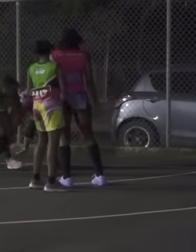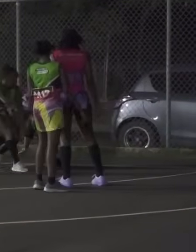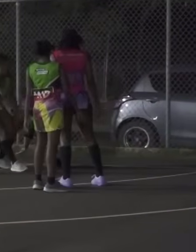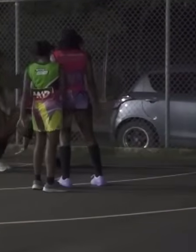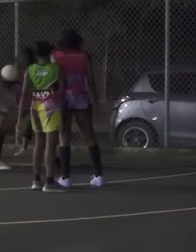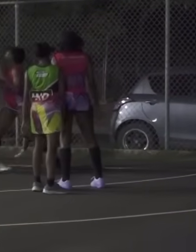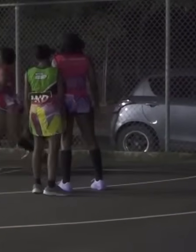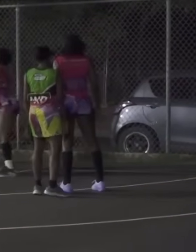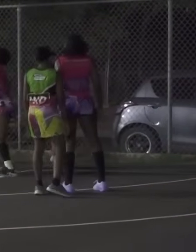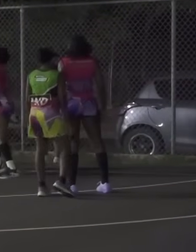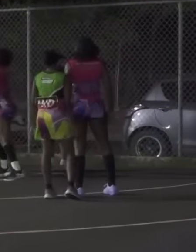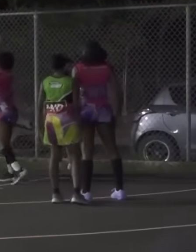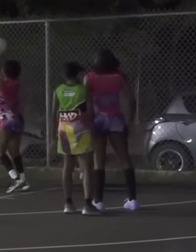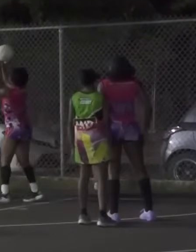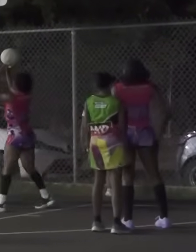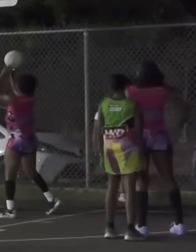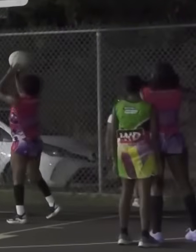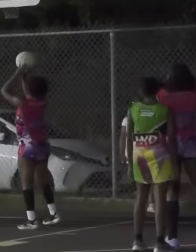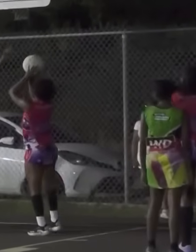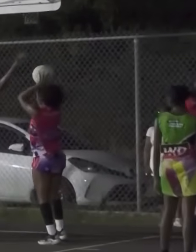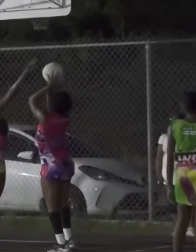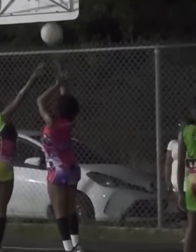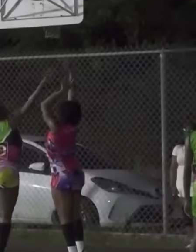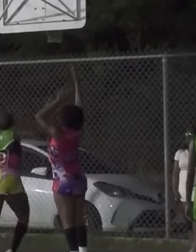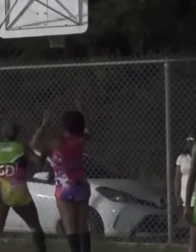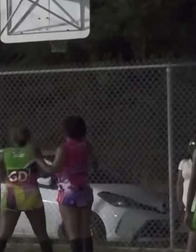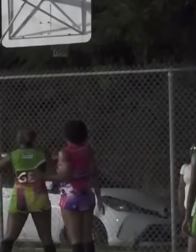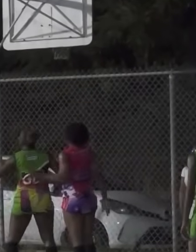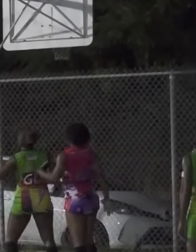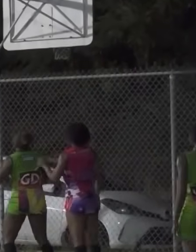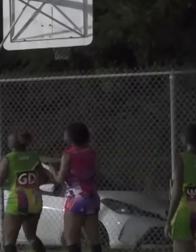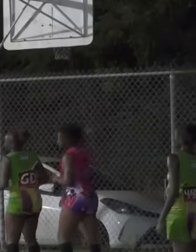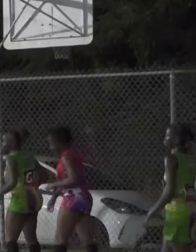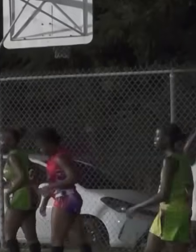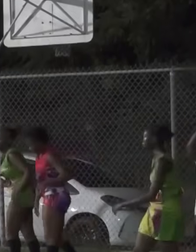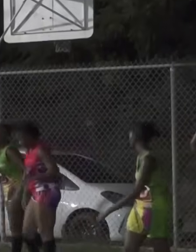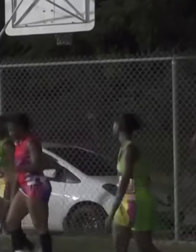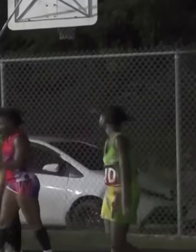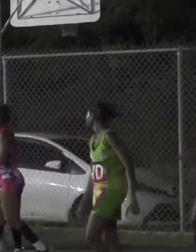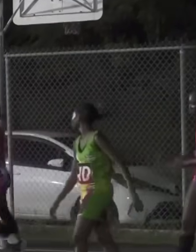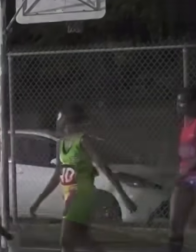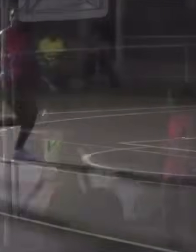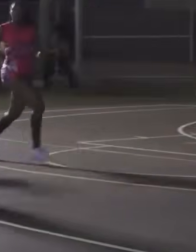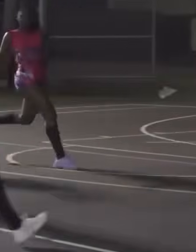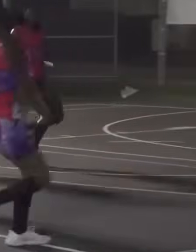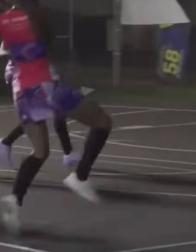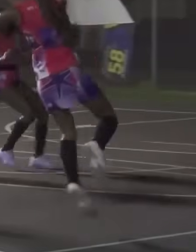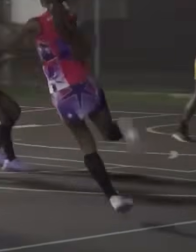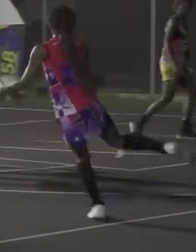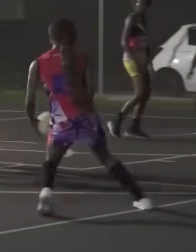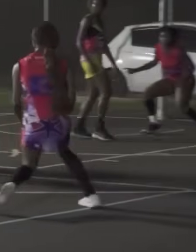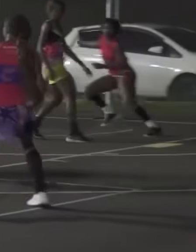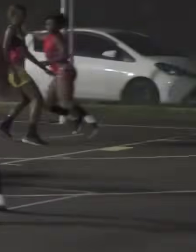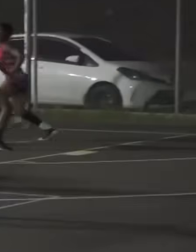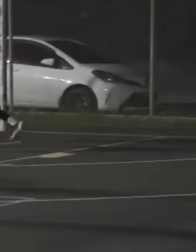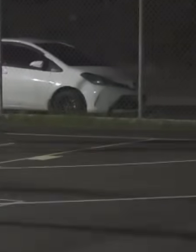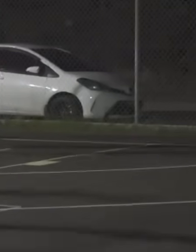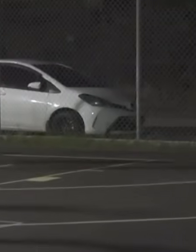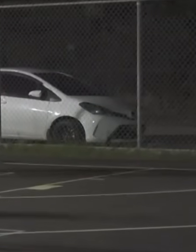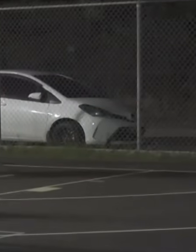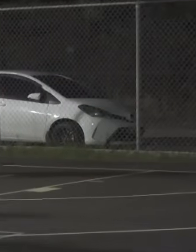quarter. The rest of the match was a mere formality. Dean with that 20-20 vision. More of the good stuff.